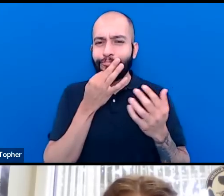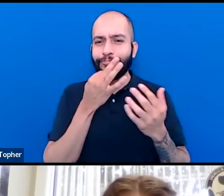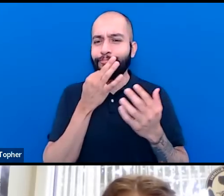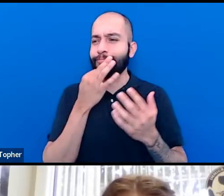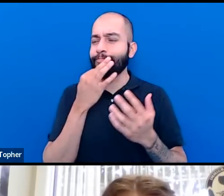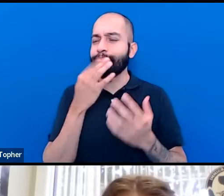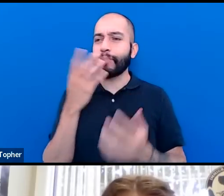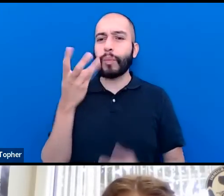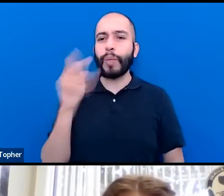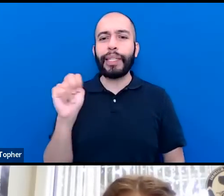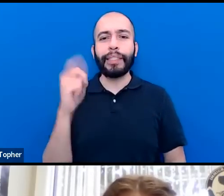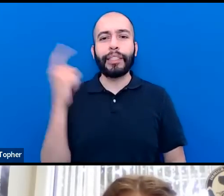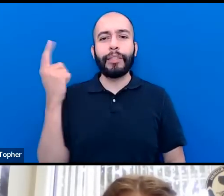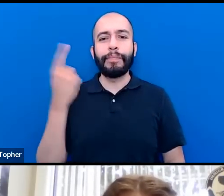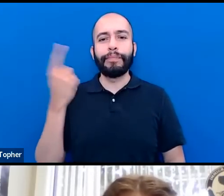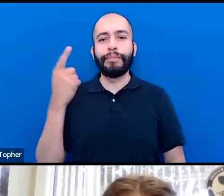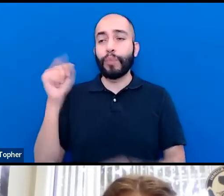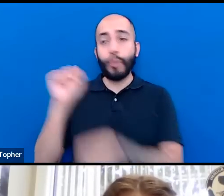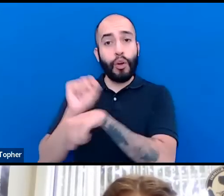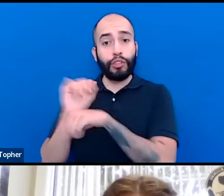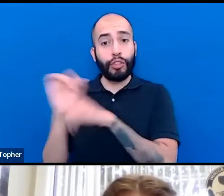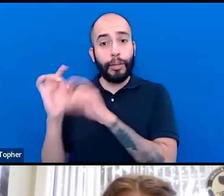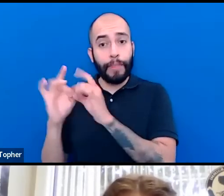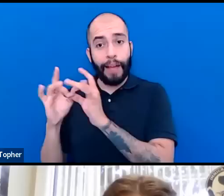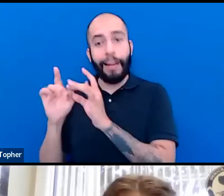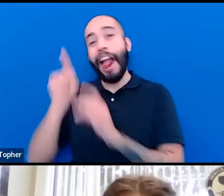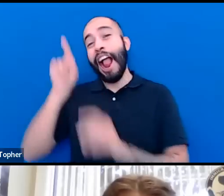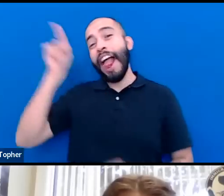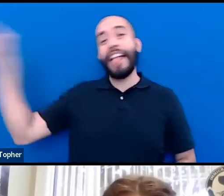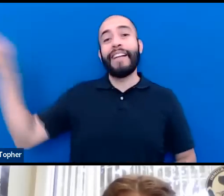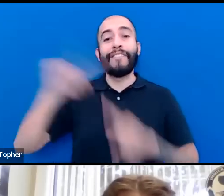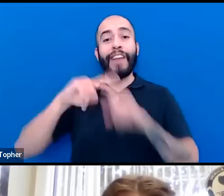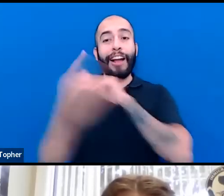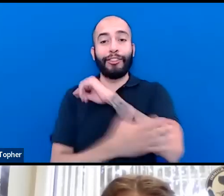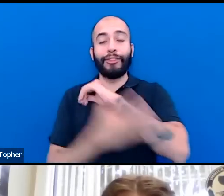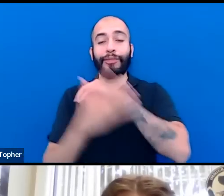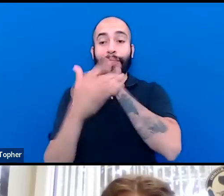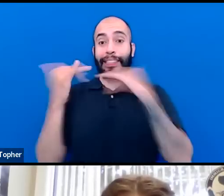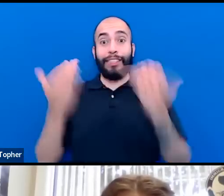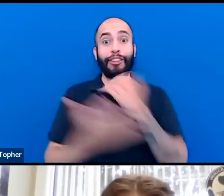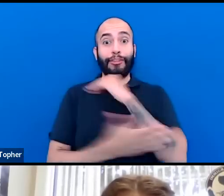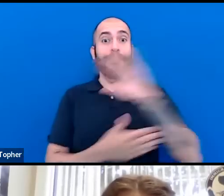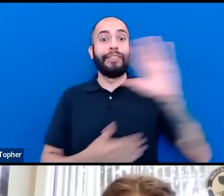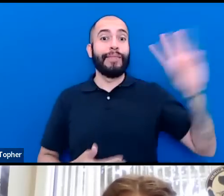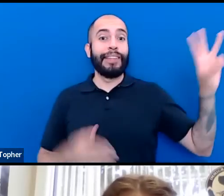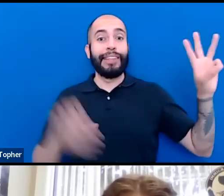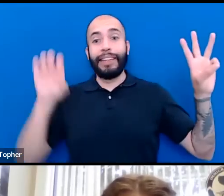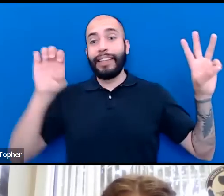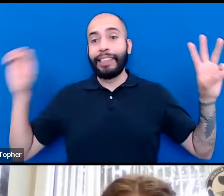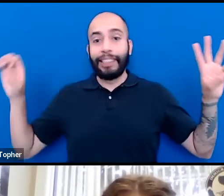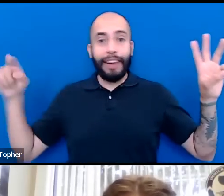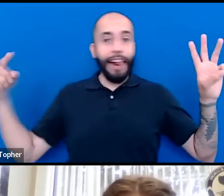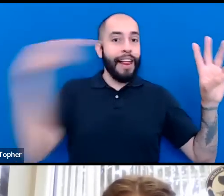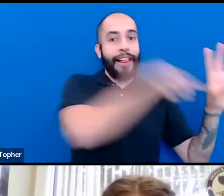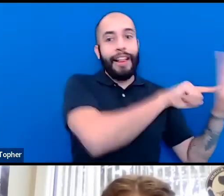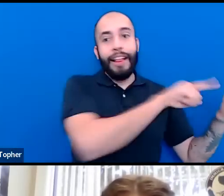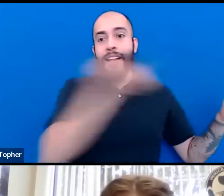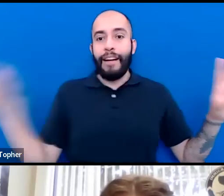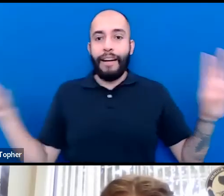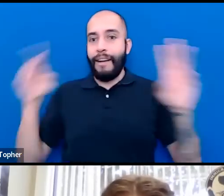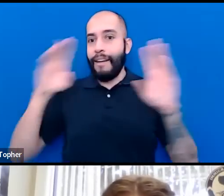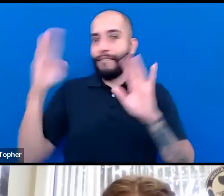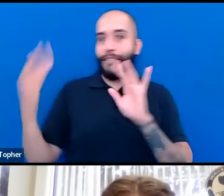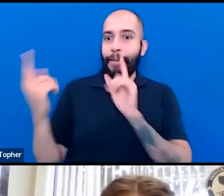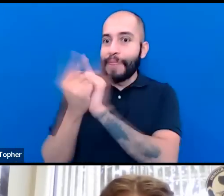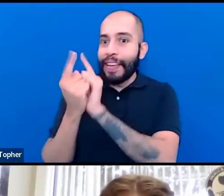met reaches out to you? What do you say to them, and what in particular is